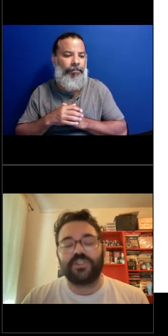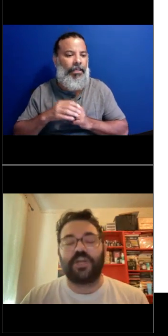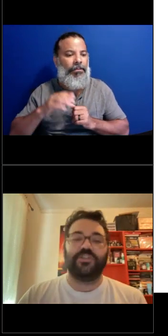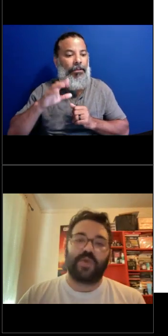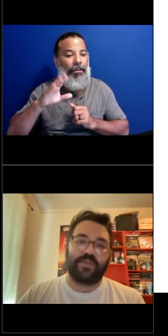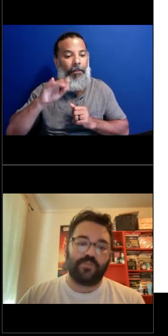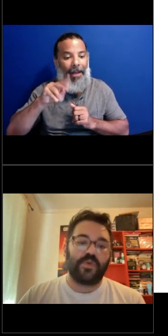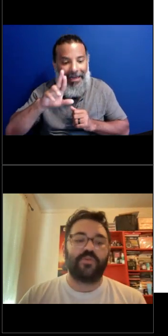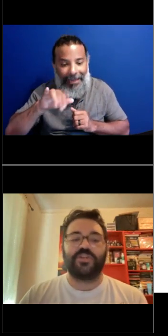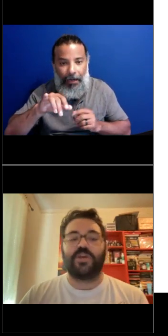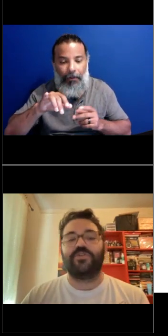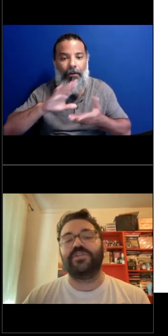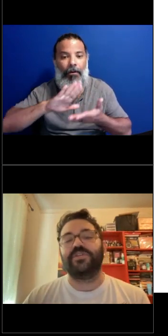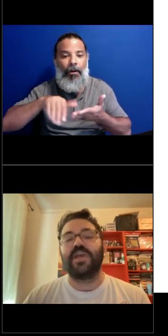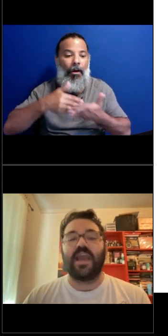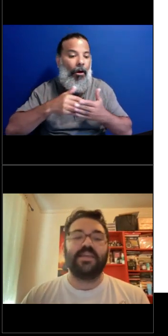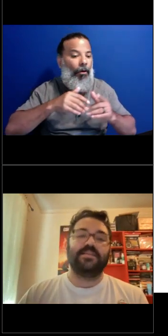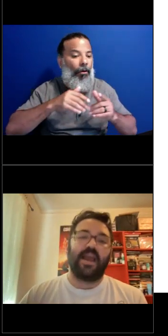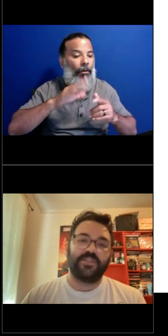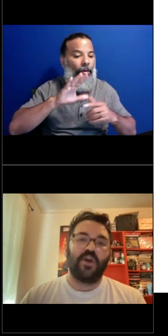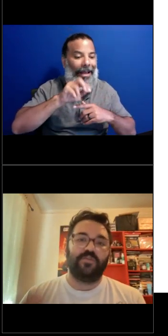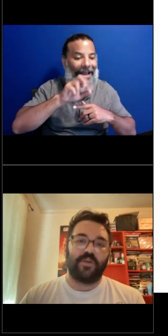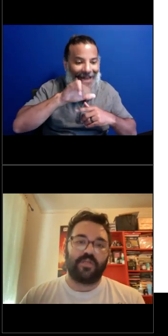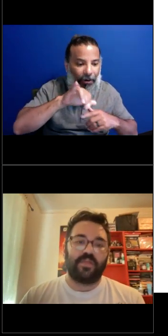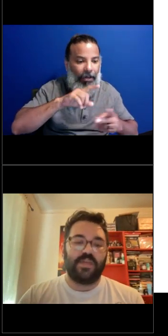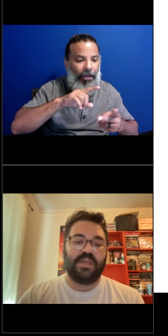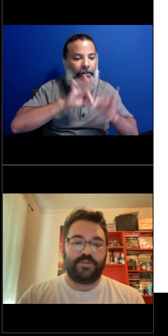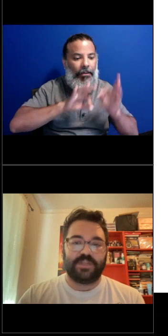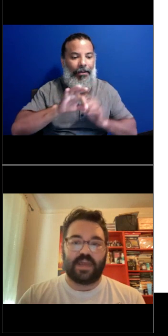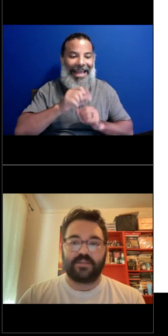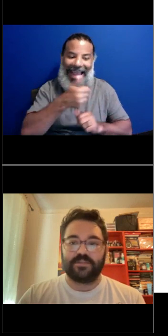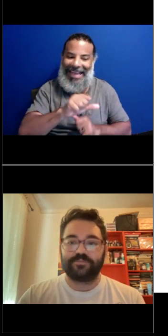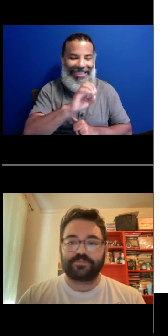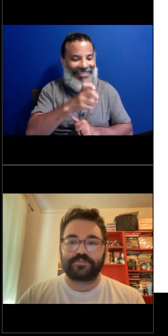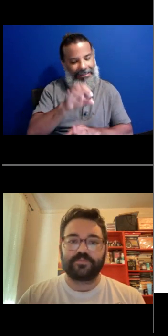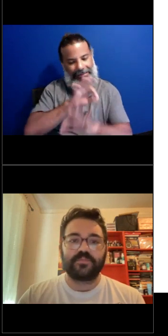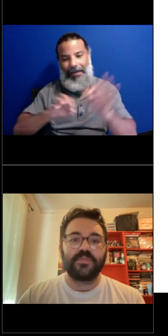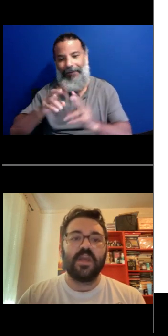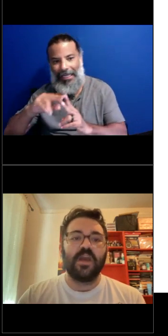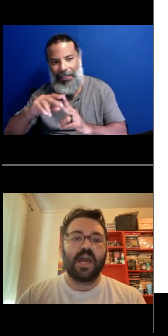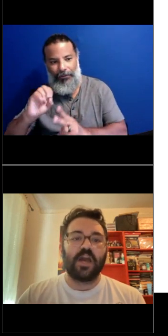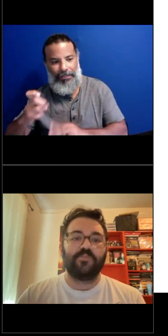all genders rather than both genders, any sex over either sex.